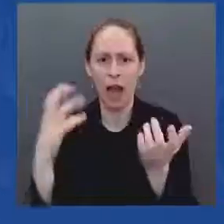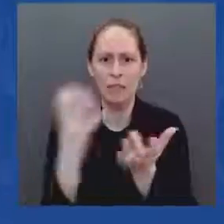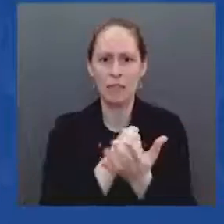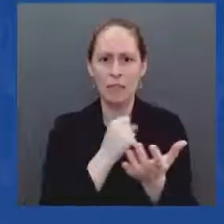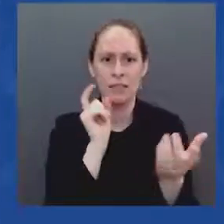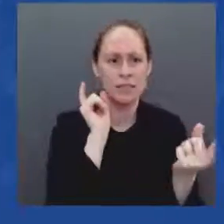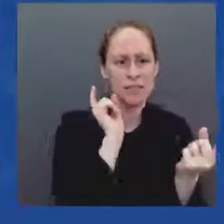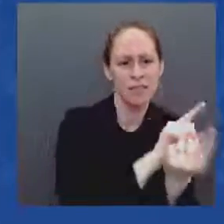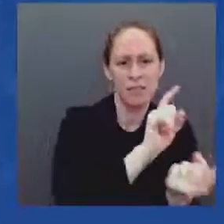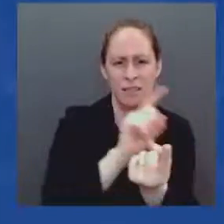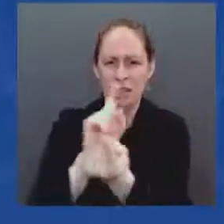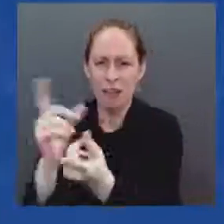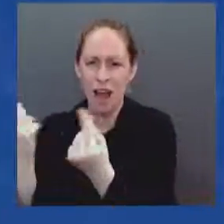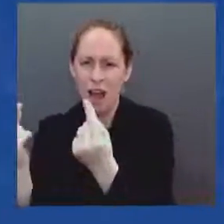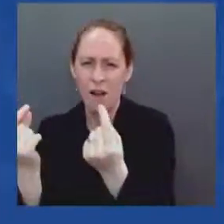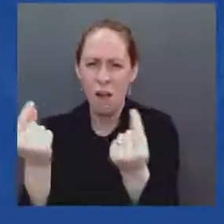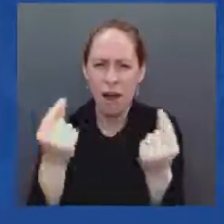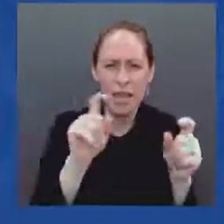You know,